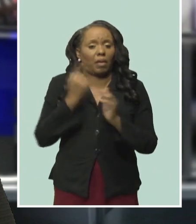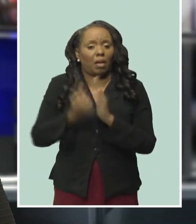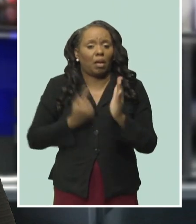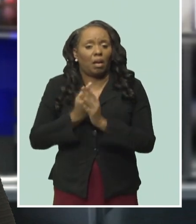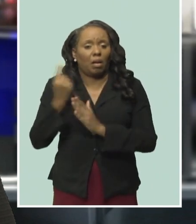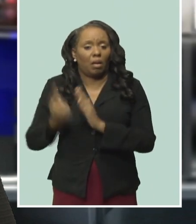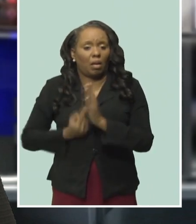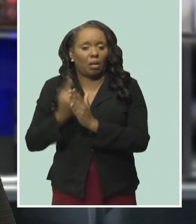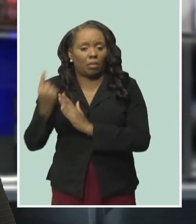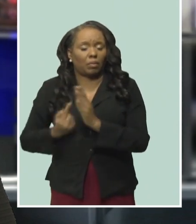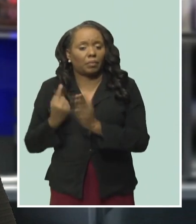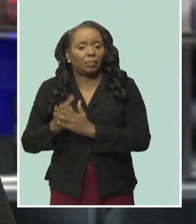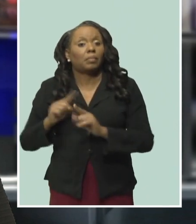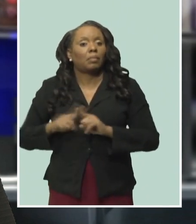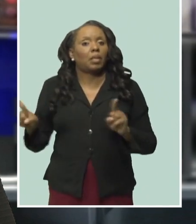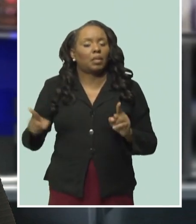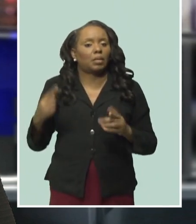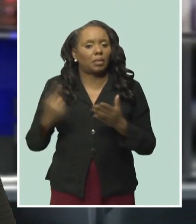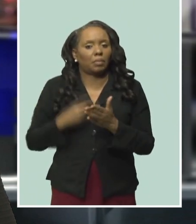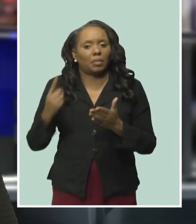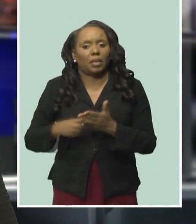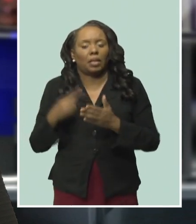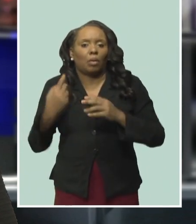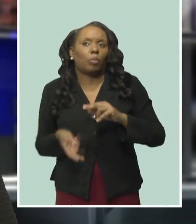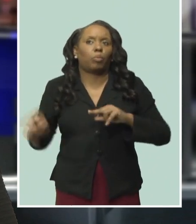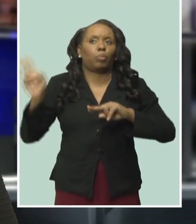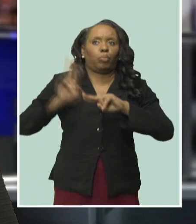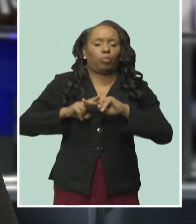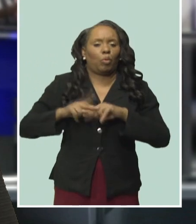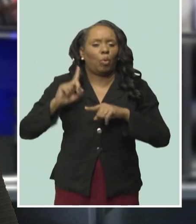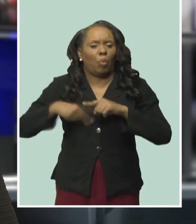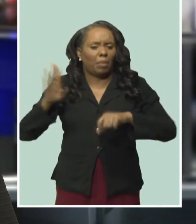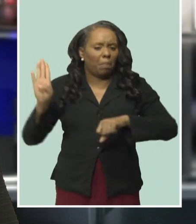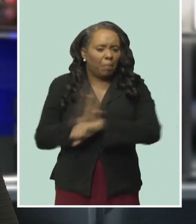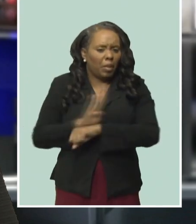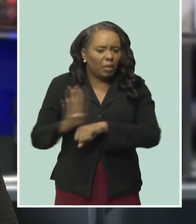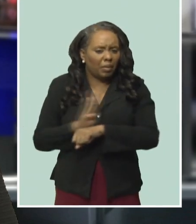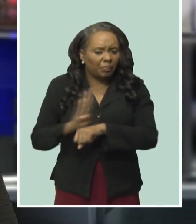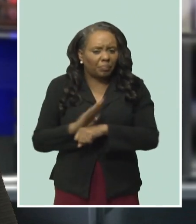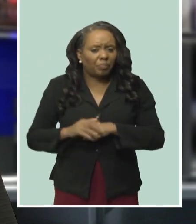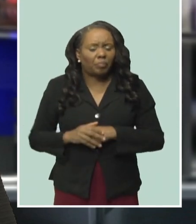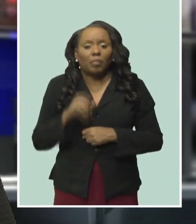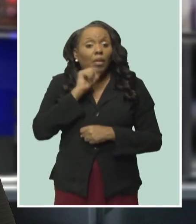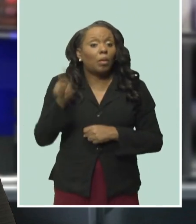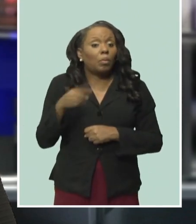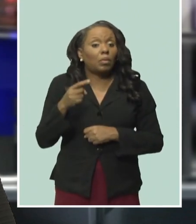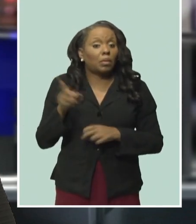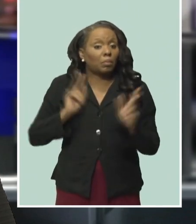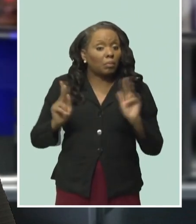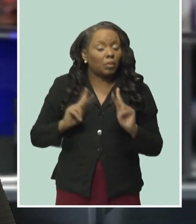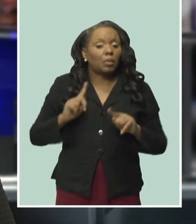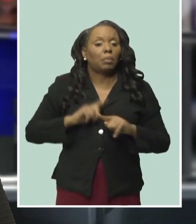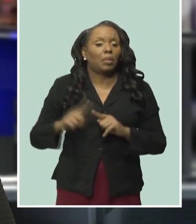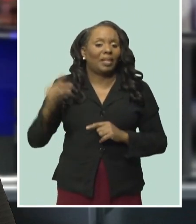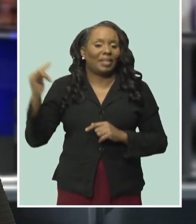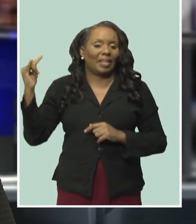additional 1,000 passengers during peak times. And he says it isn't only passengers that need to be accommodated, but the number